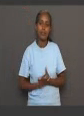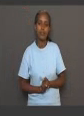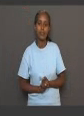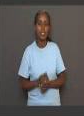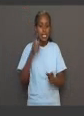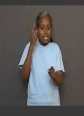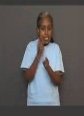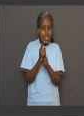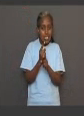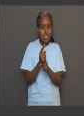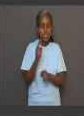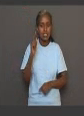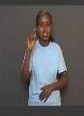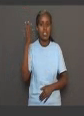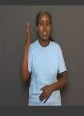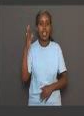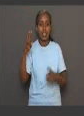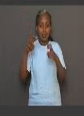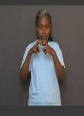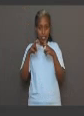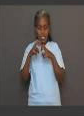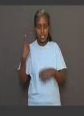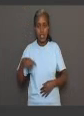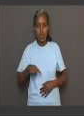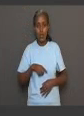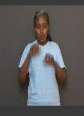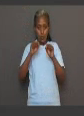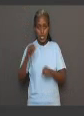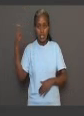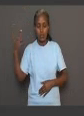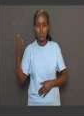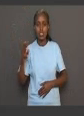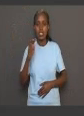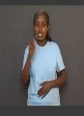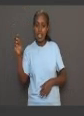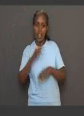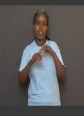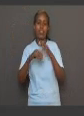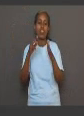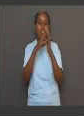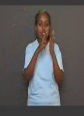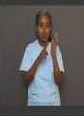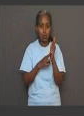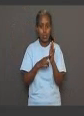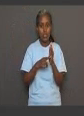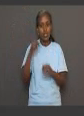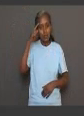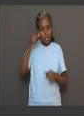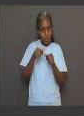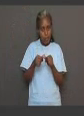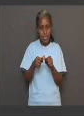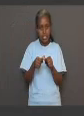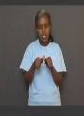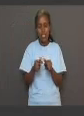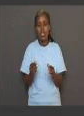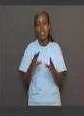Just like in physics, we can use the right-hand rule to remember this. A